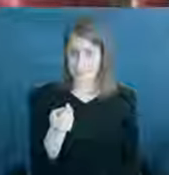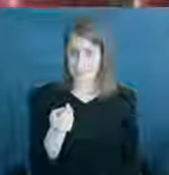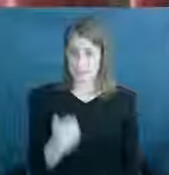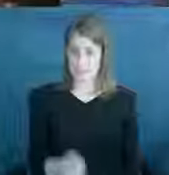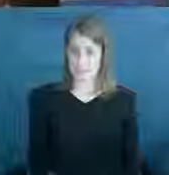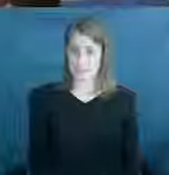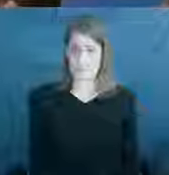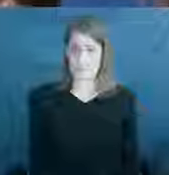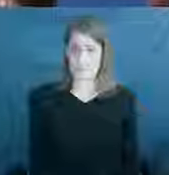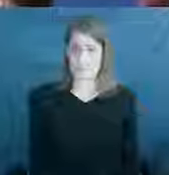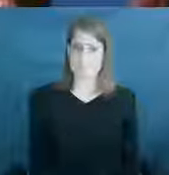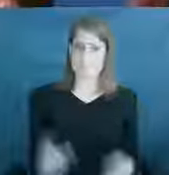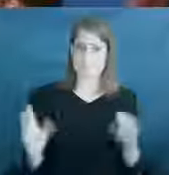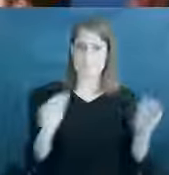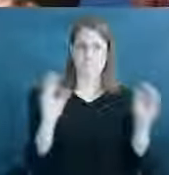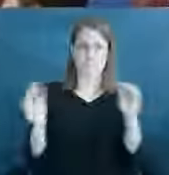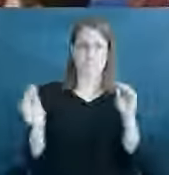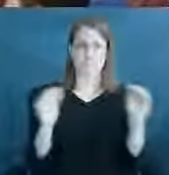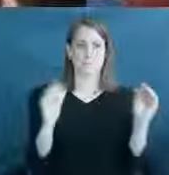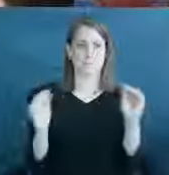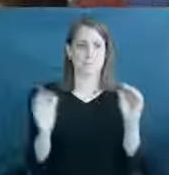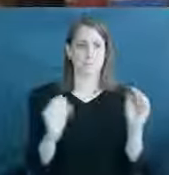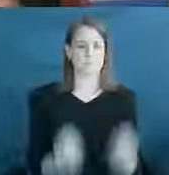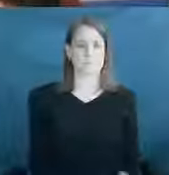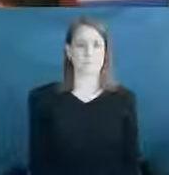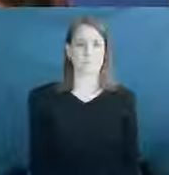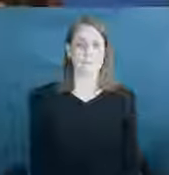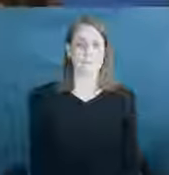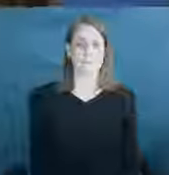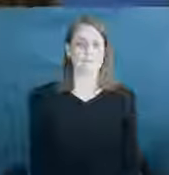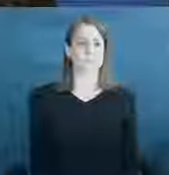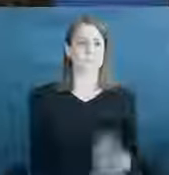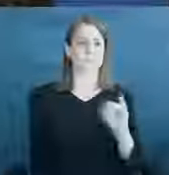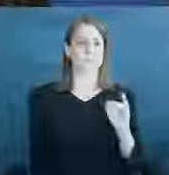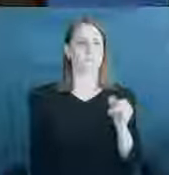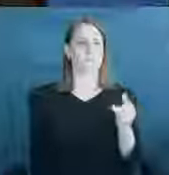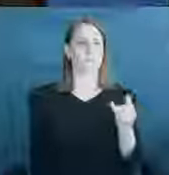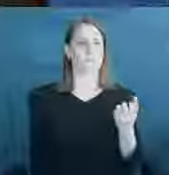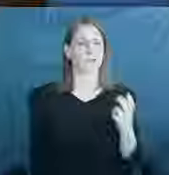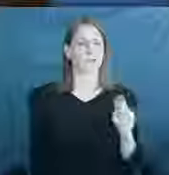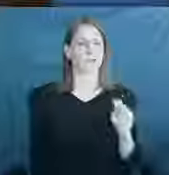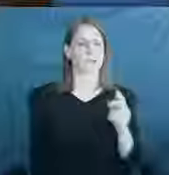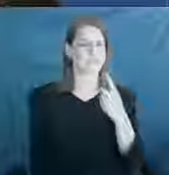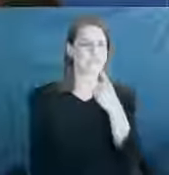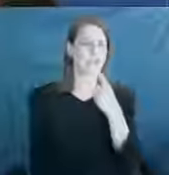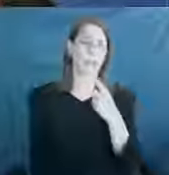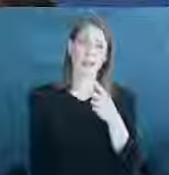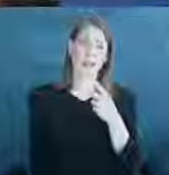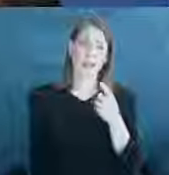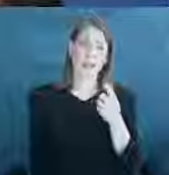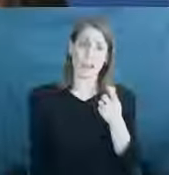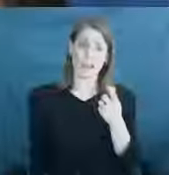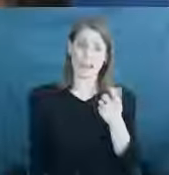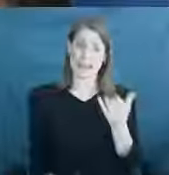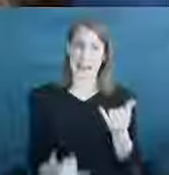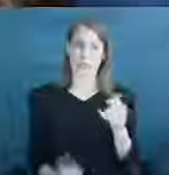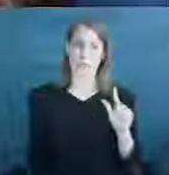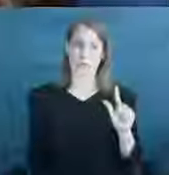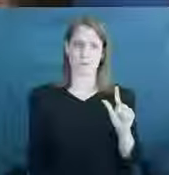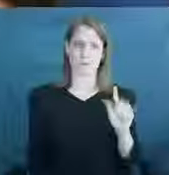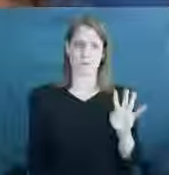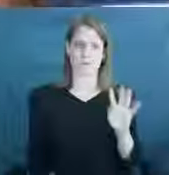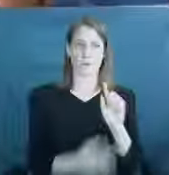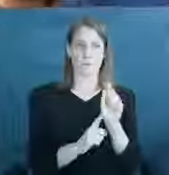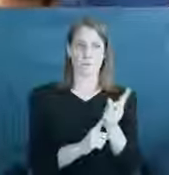that? Yes. I hope you're not. No, I I'm didn't not. see it. If I do, Yes. I'm not. I'm on doing it. Yes. Sorry, Bianca. Where are we?